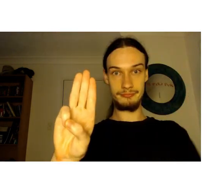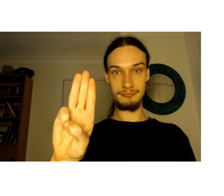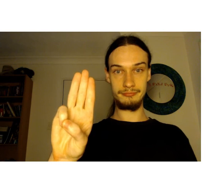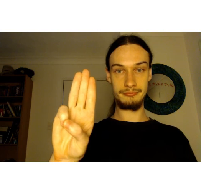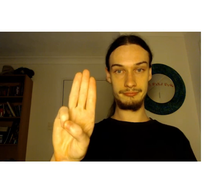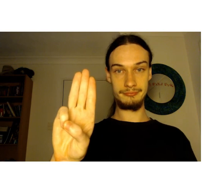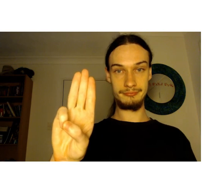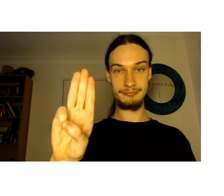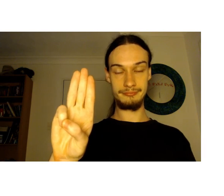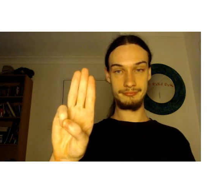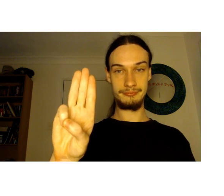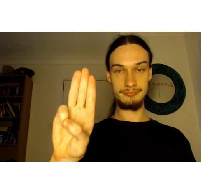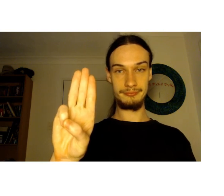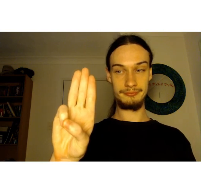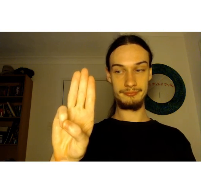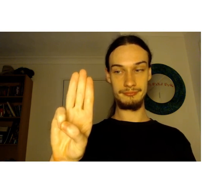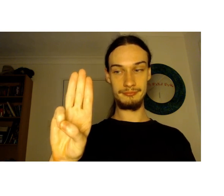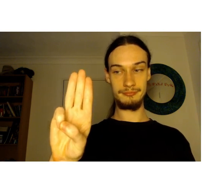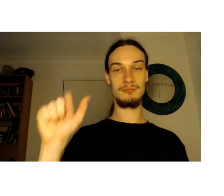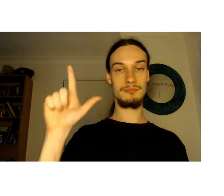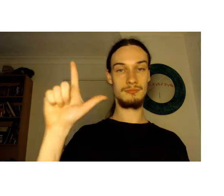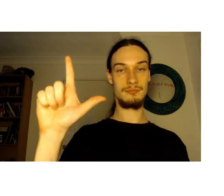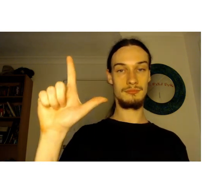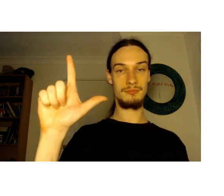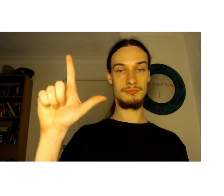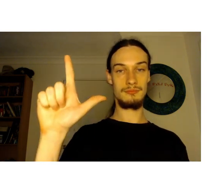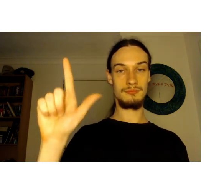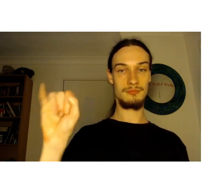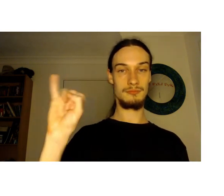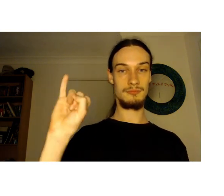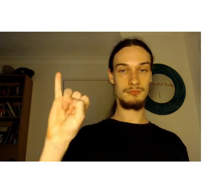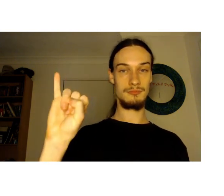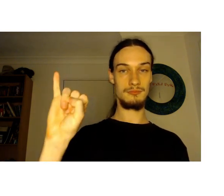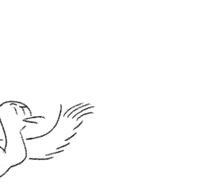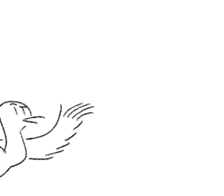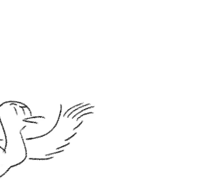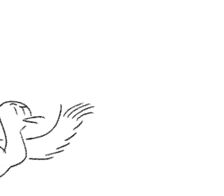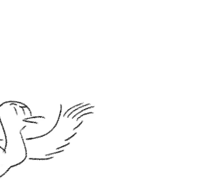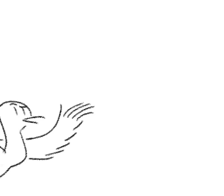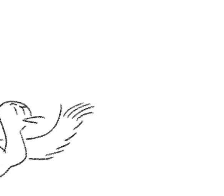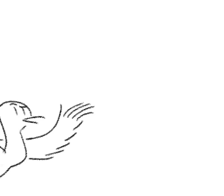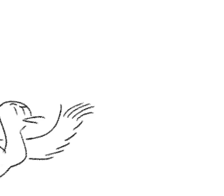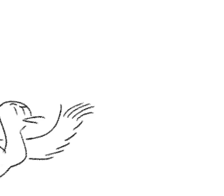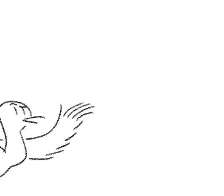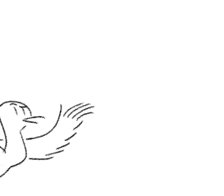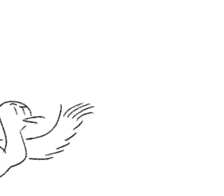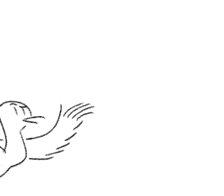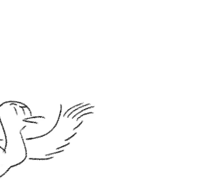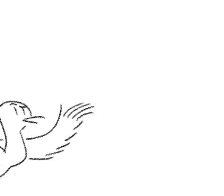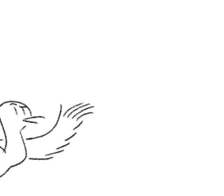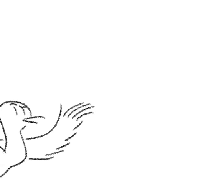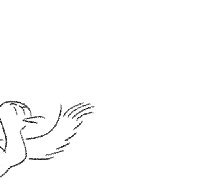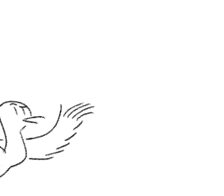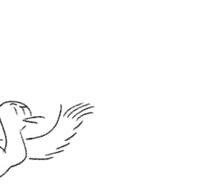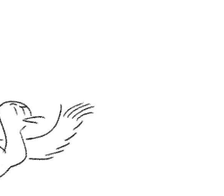fingers are together, then a flat hand shape is used, and all the rest of the hands use a fist hand shape. There are a couple of minor exceptions